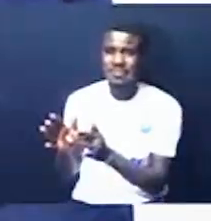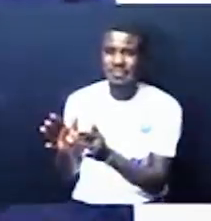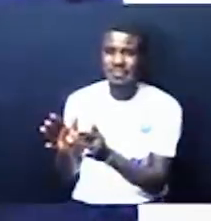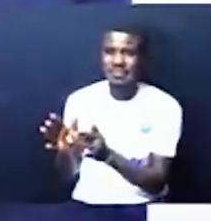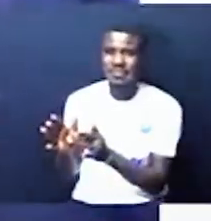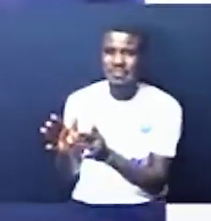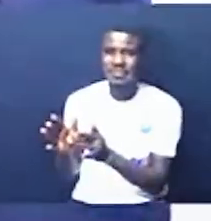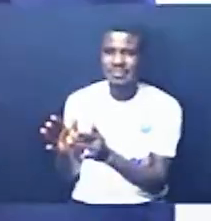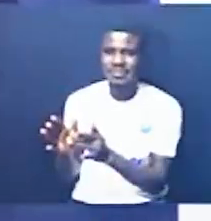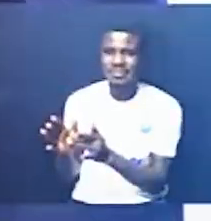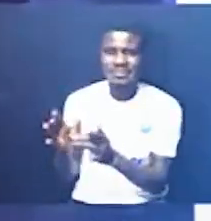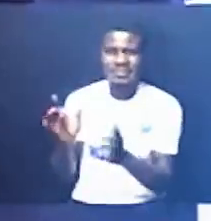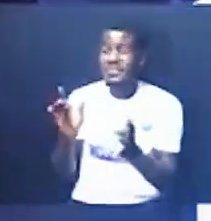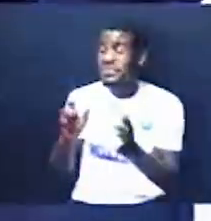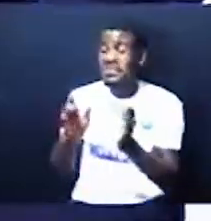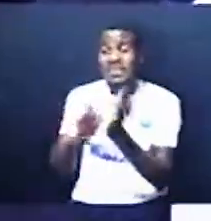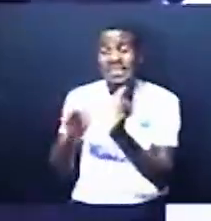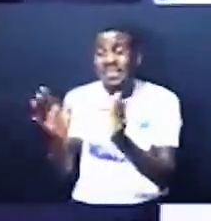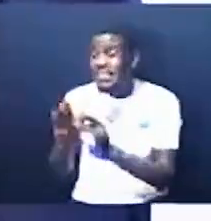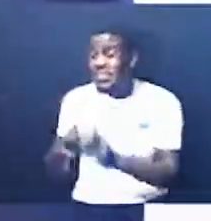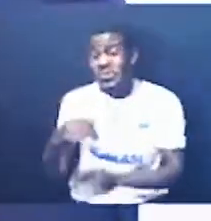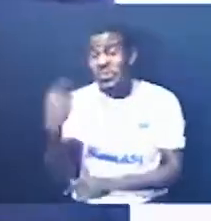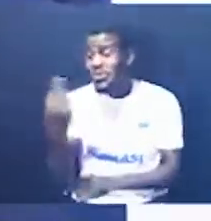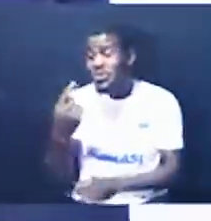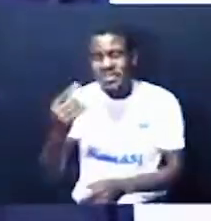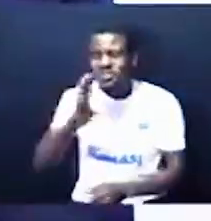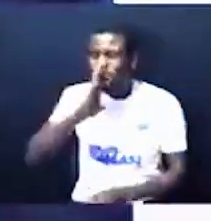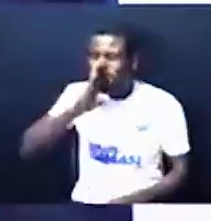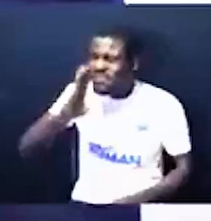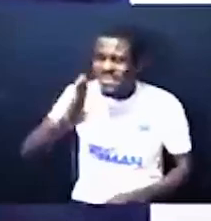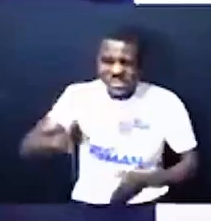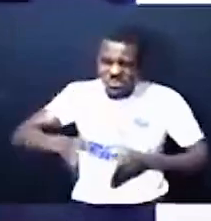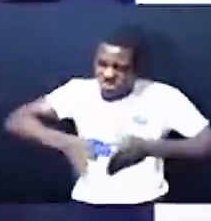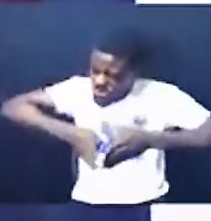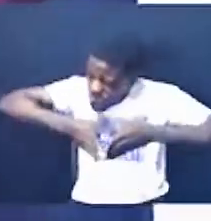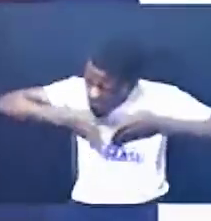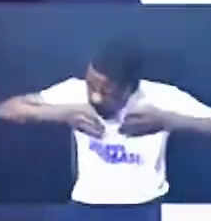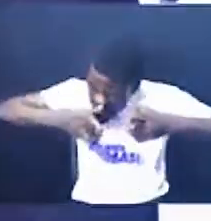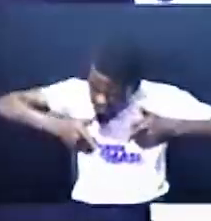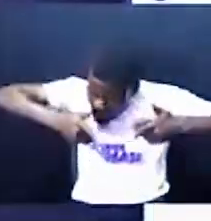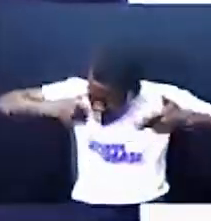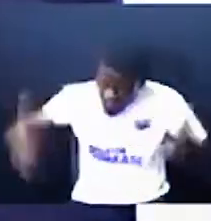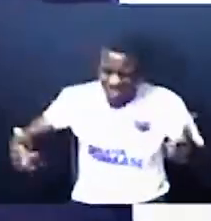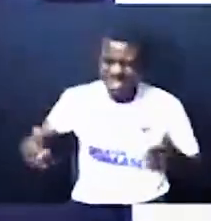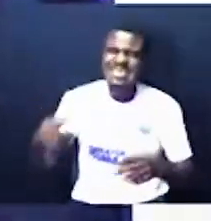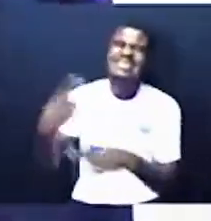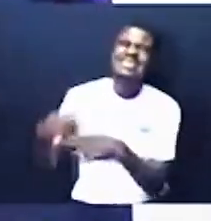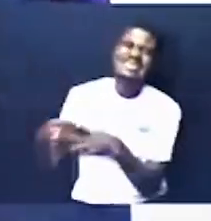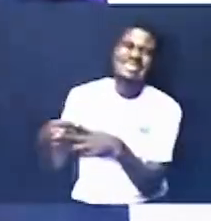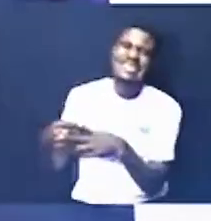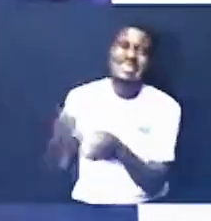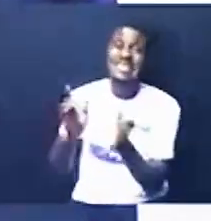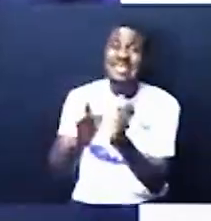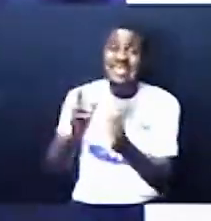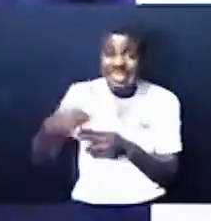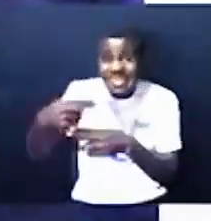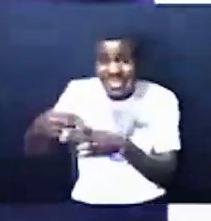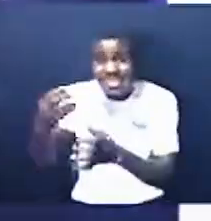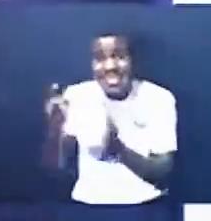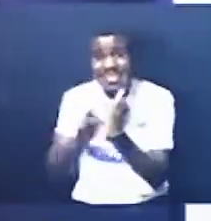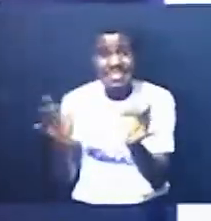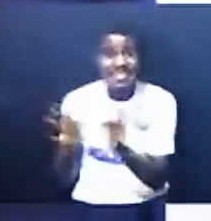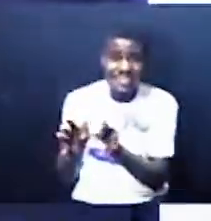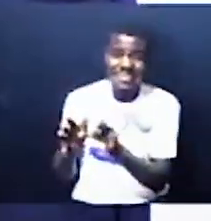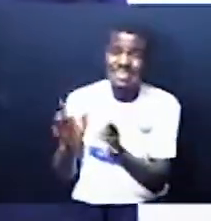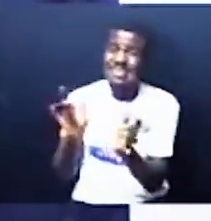he has always been the greatest name. Now the name Jesus, the